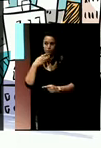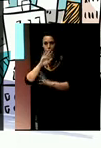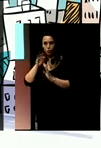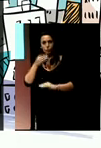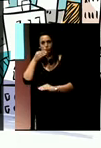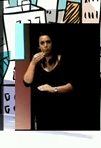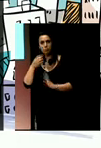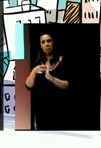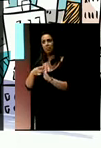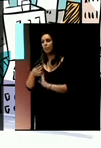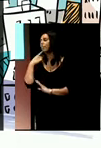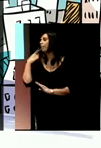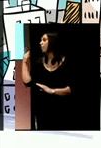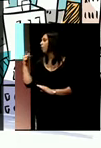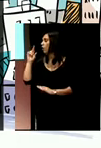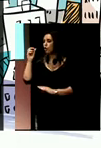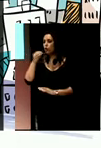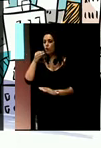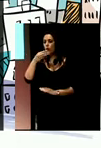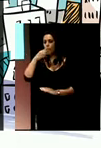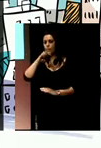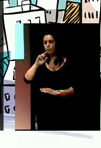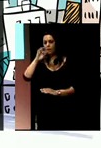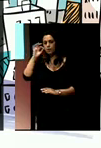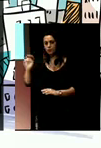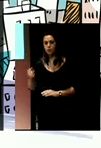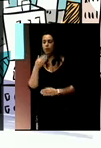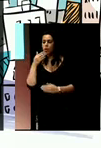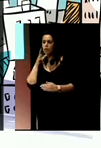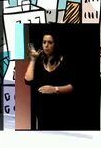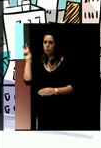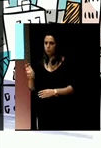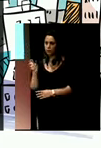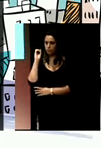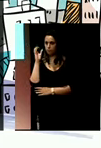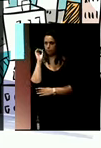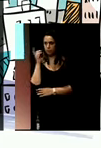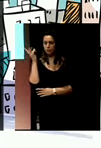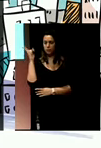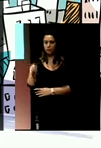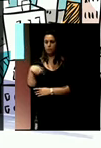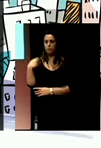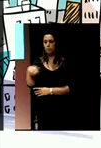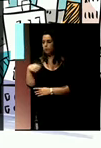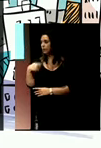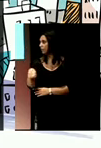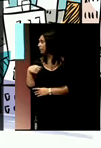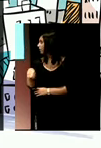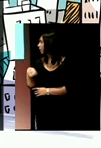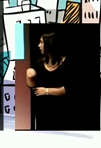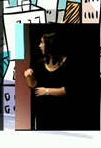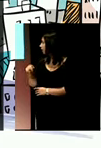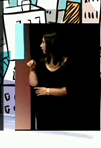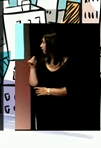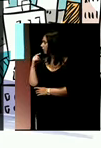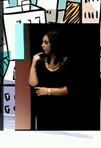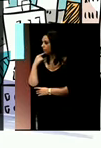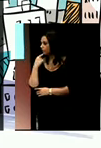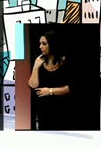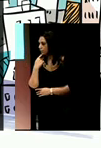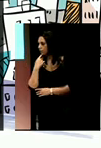Roberto Vitali. Thank you for being here with us. He's the president of Village for